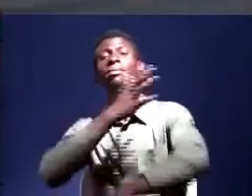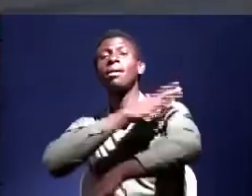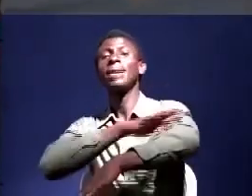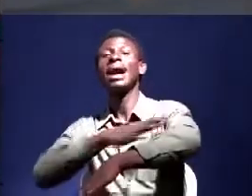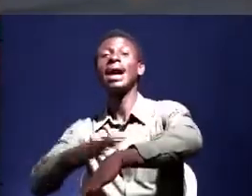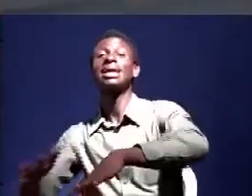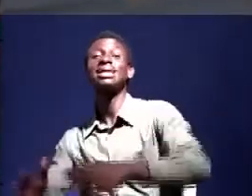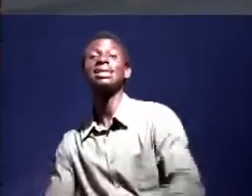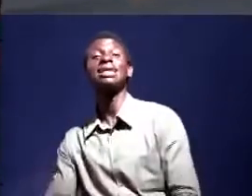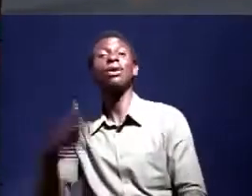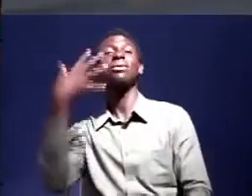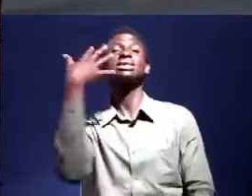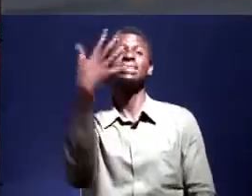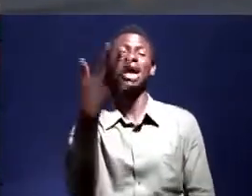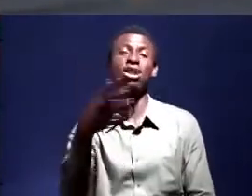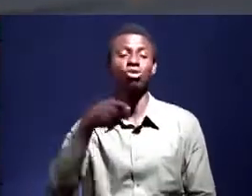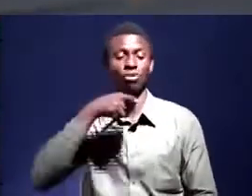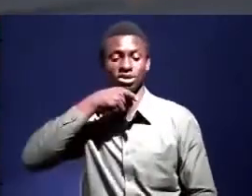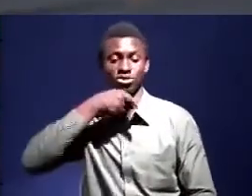These Russian sailors